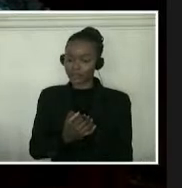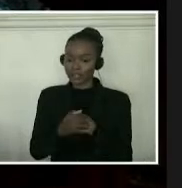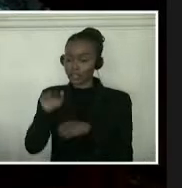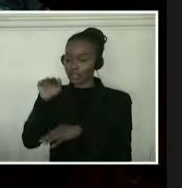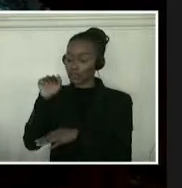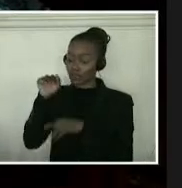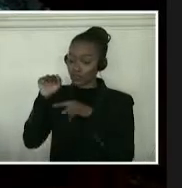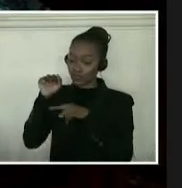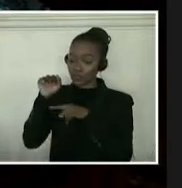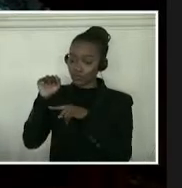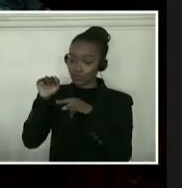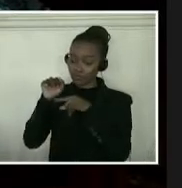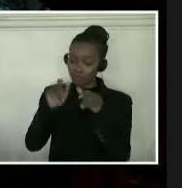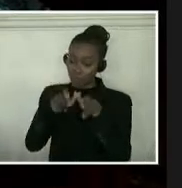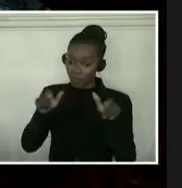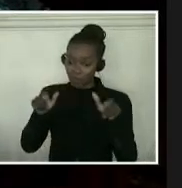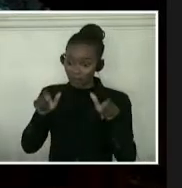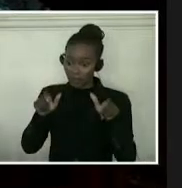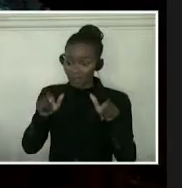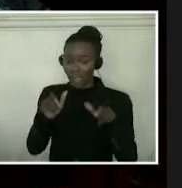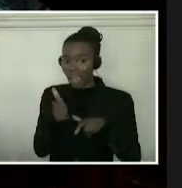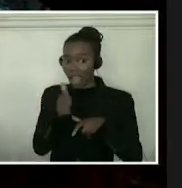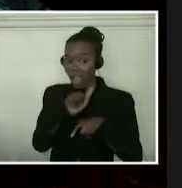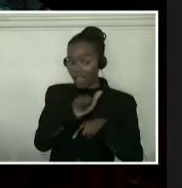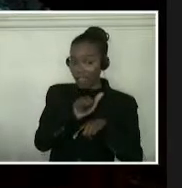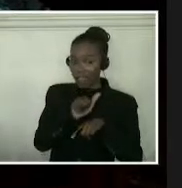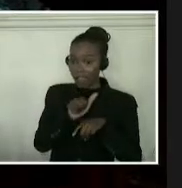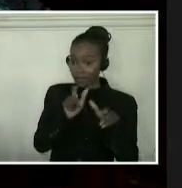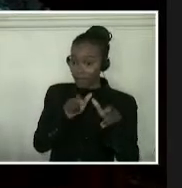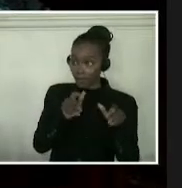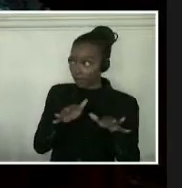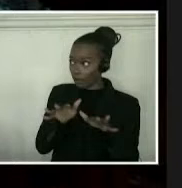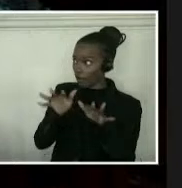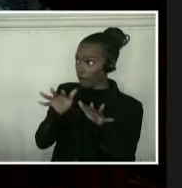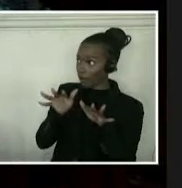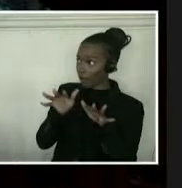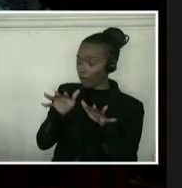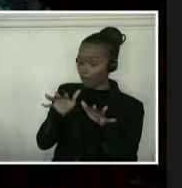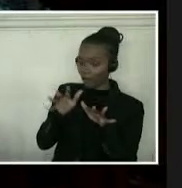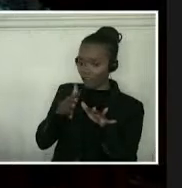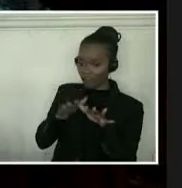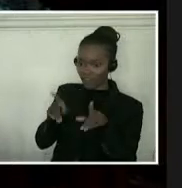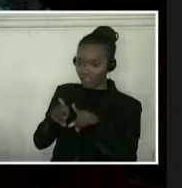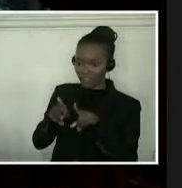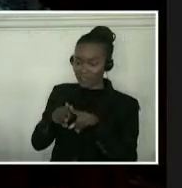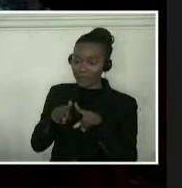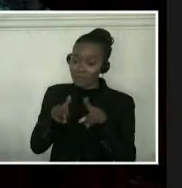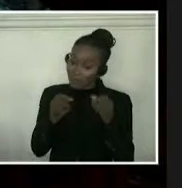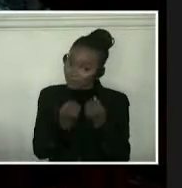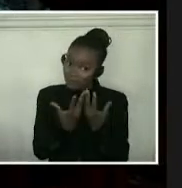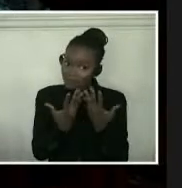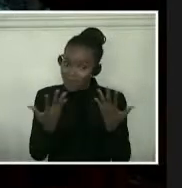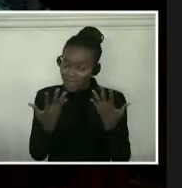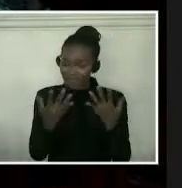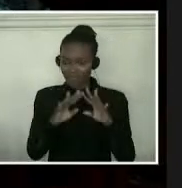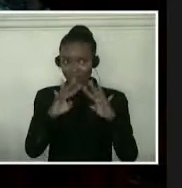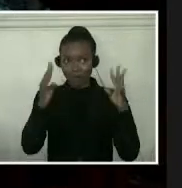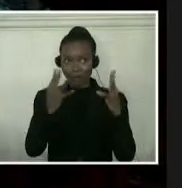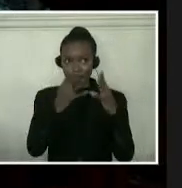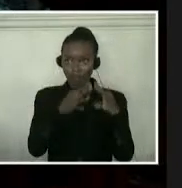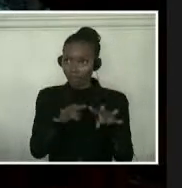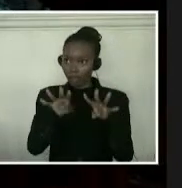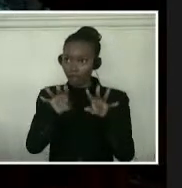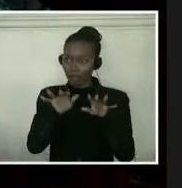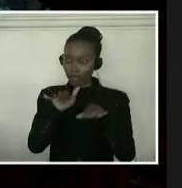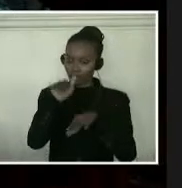not just other nations in south africa and africa but it is the envy of many around the world they covet